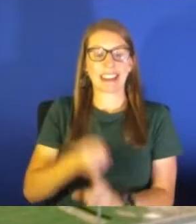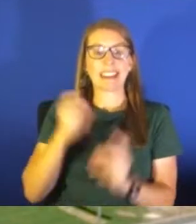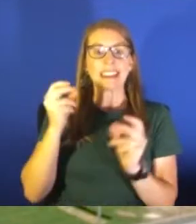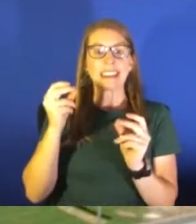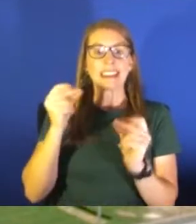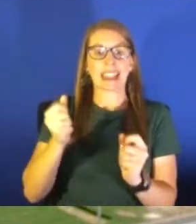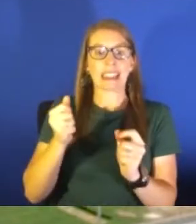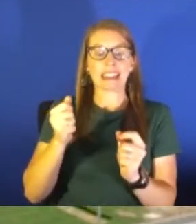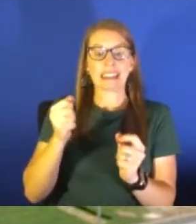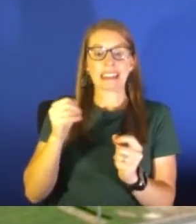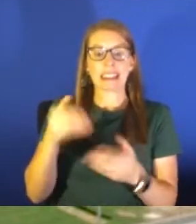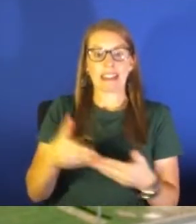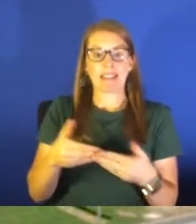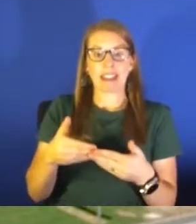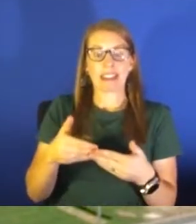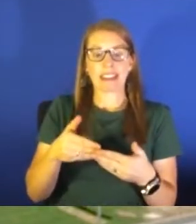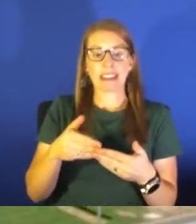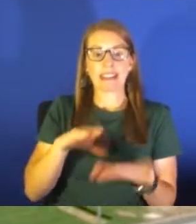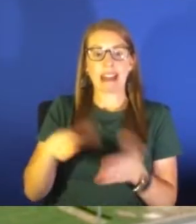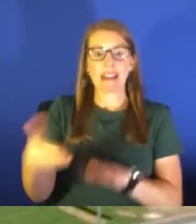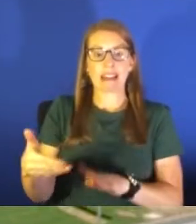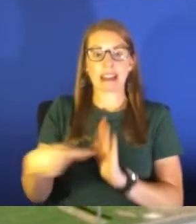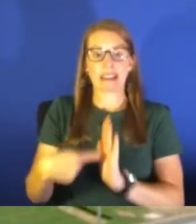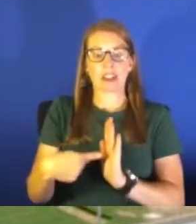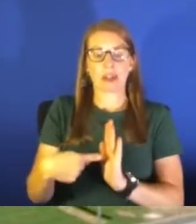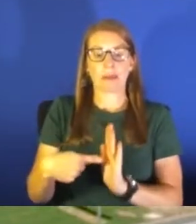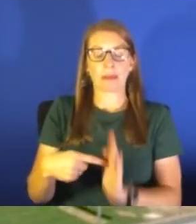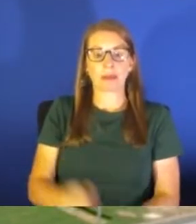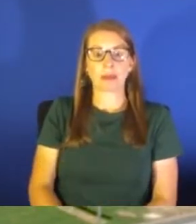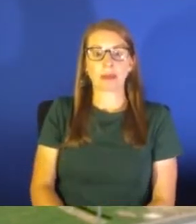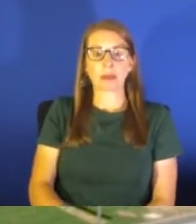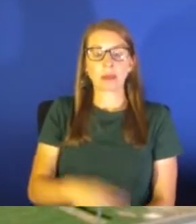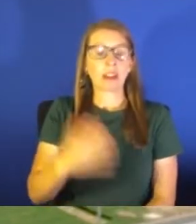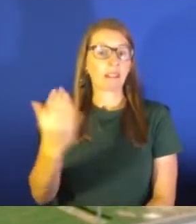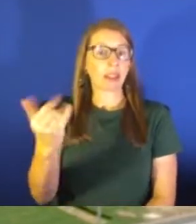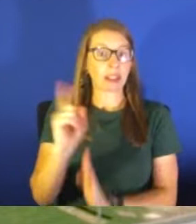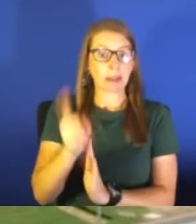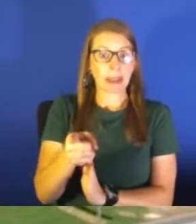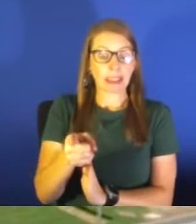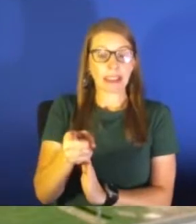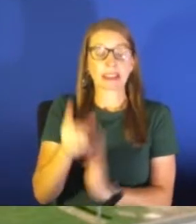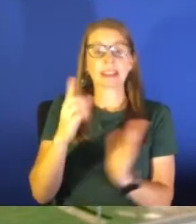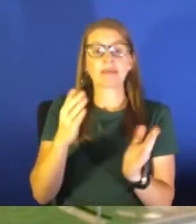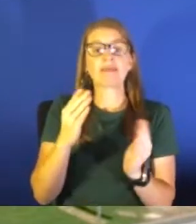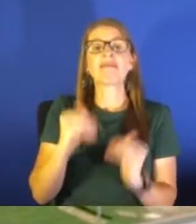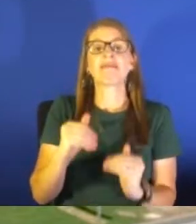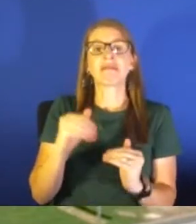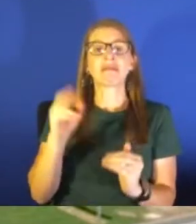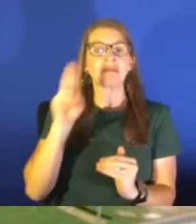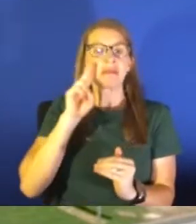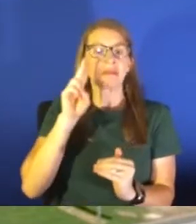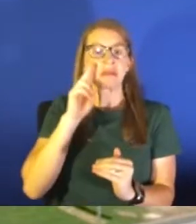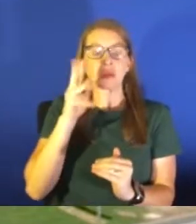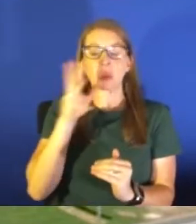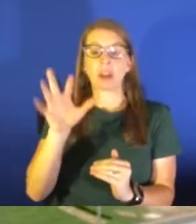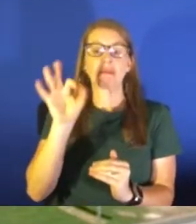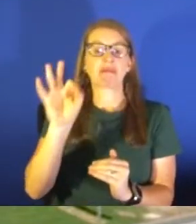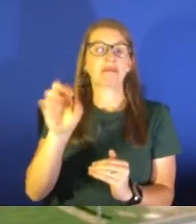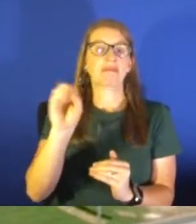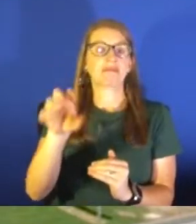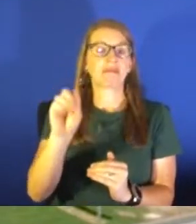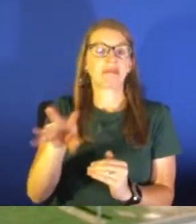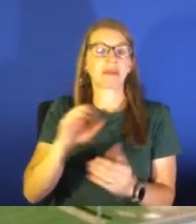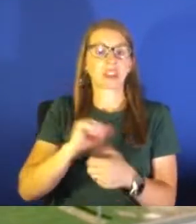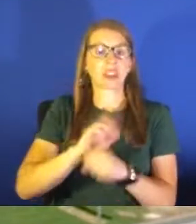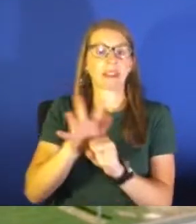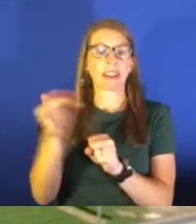means for parents and doctors. Then, in just 15 minutes, Dr. Dana Hawkinson joins us with the latest COVID-19 numbers.